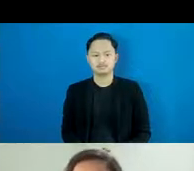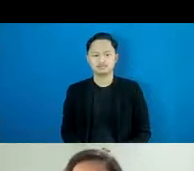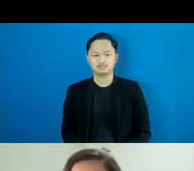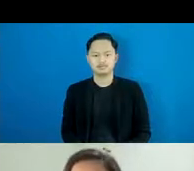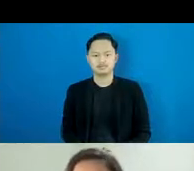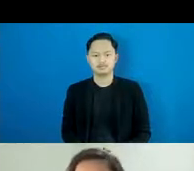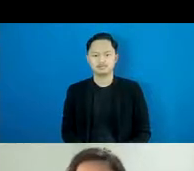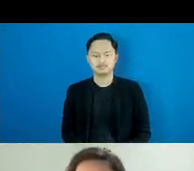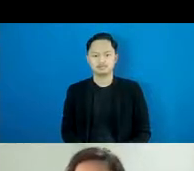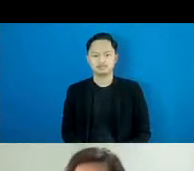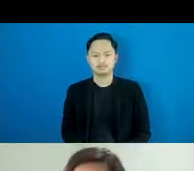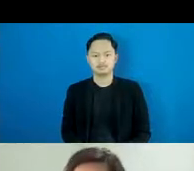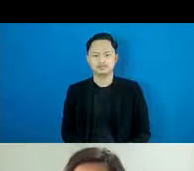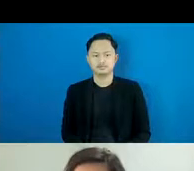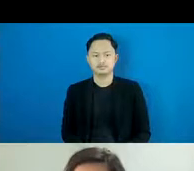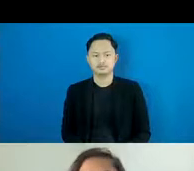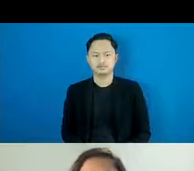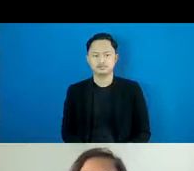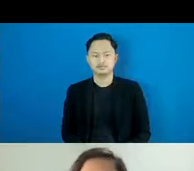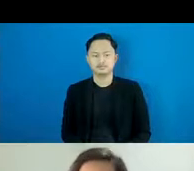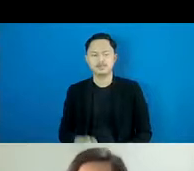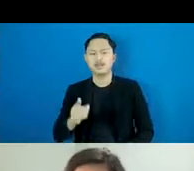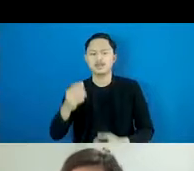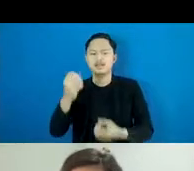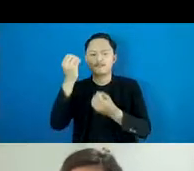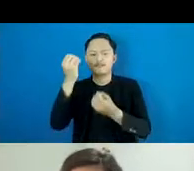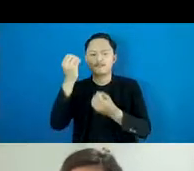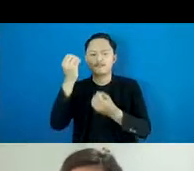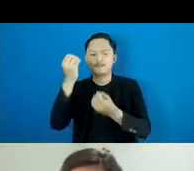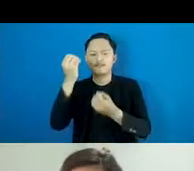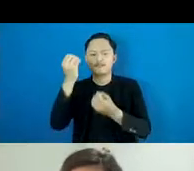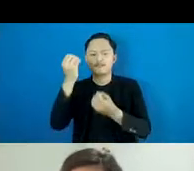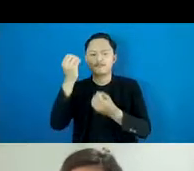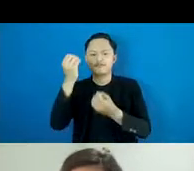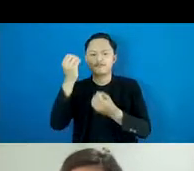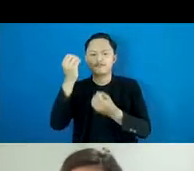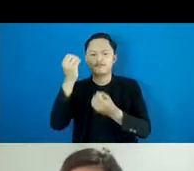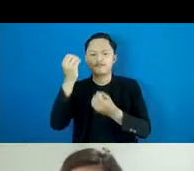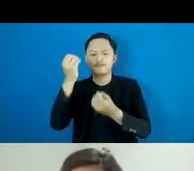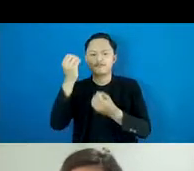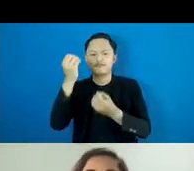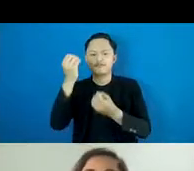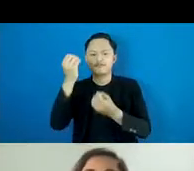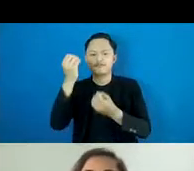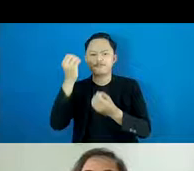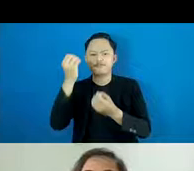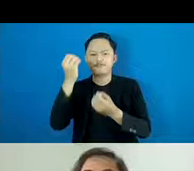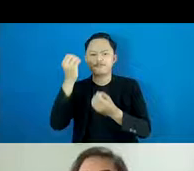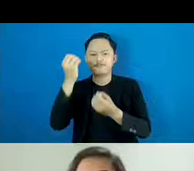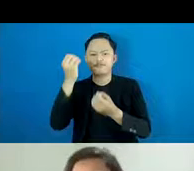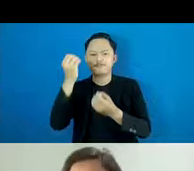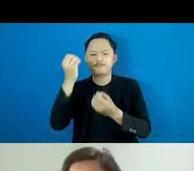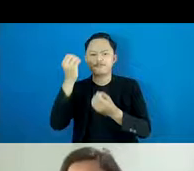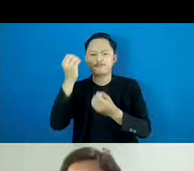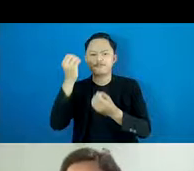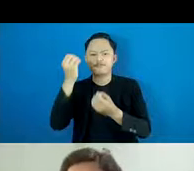Although it's a very important challenge, the high upfront capital costs for the e-bus, still